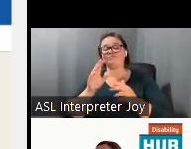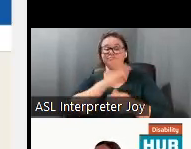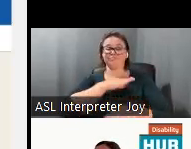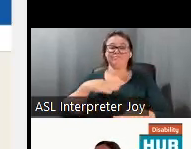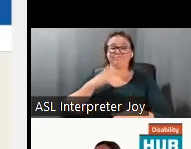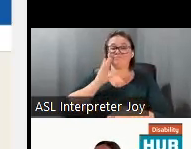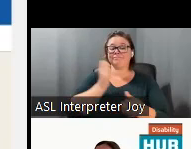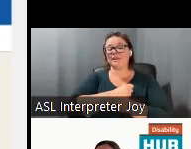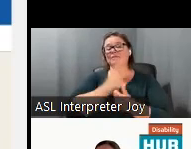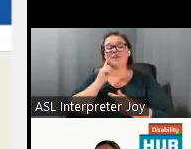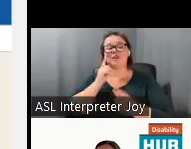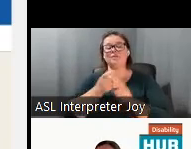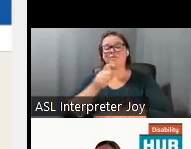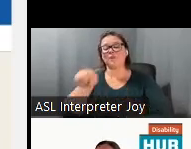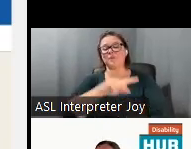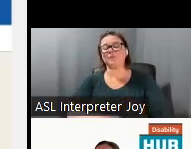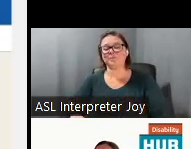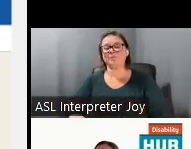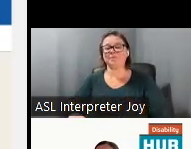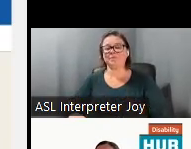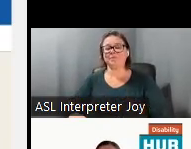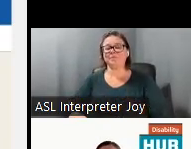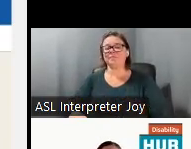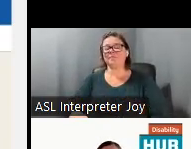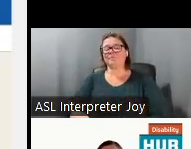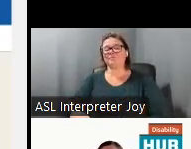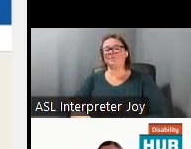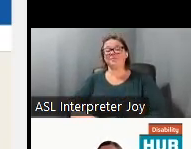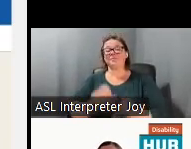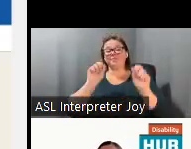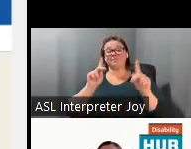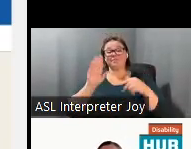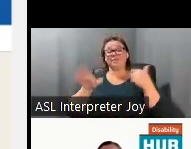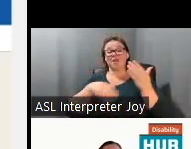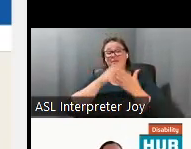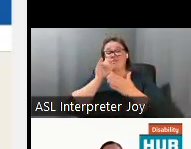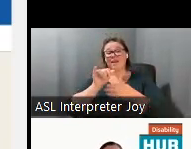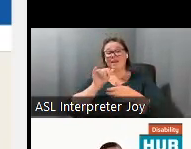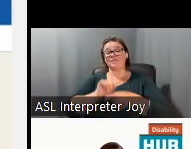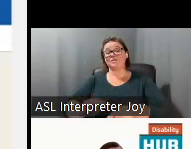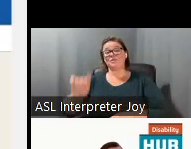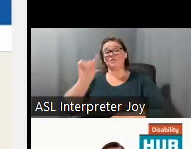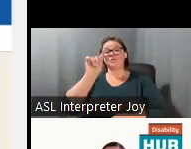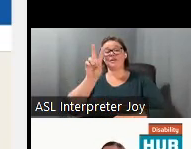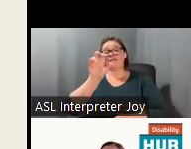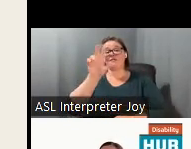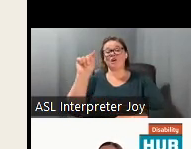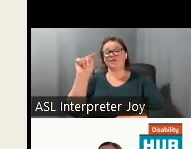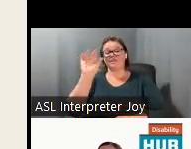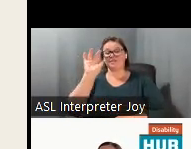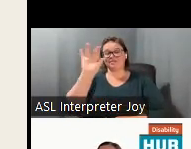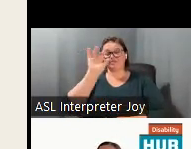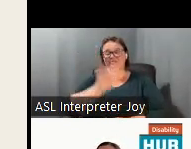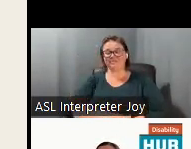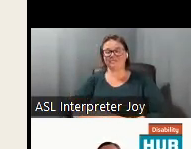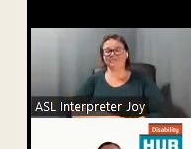you. All right, all that to go back up to my vault.